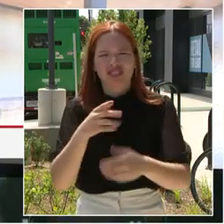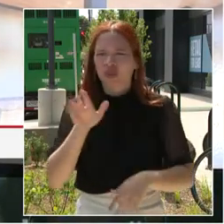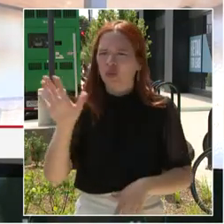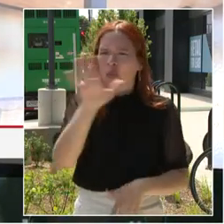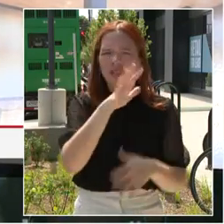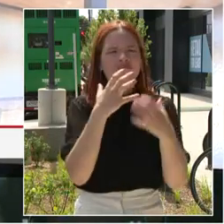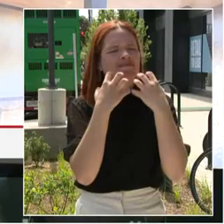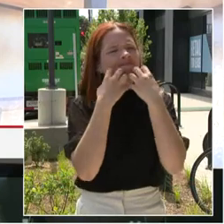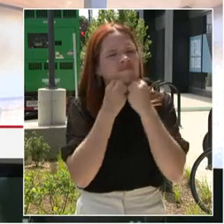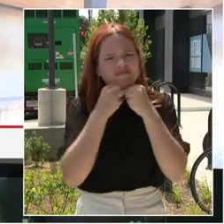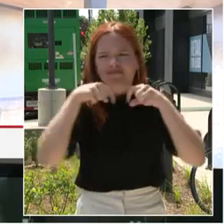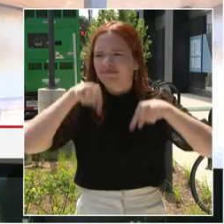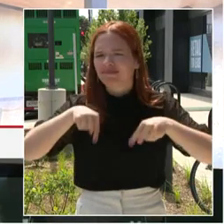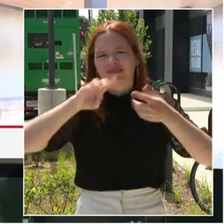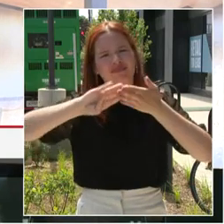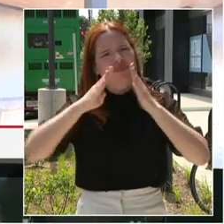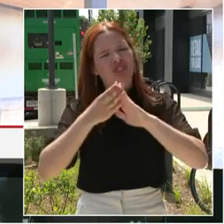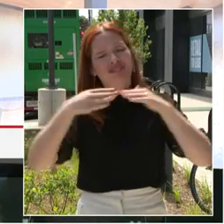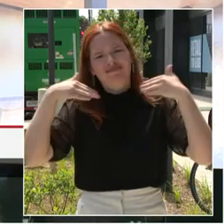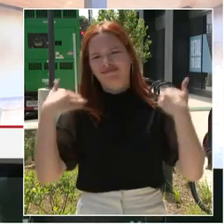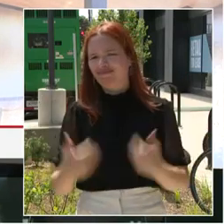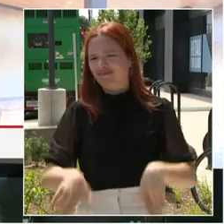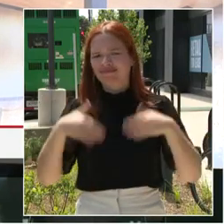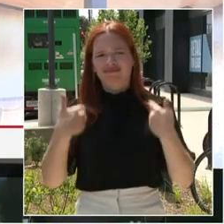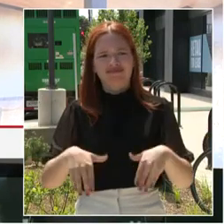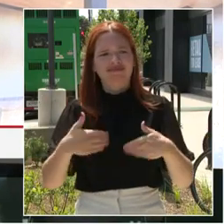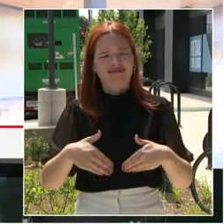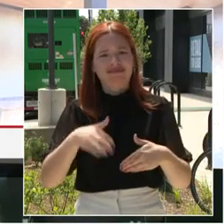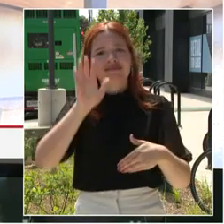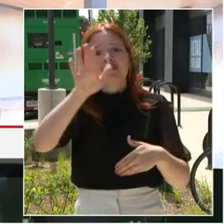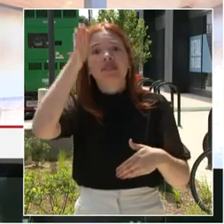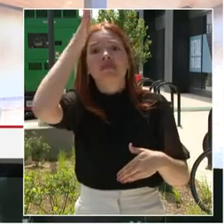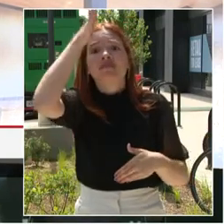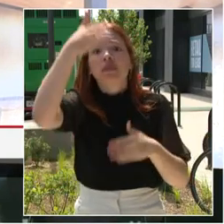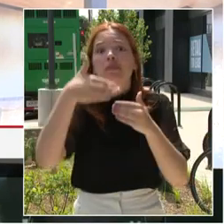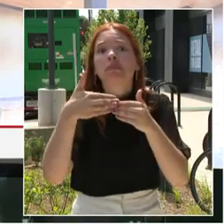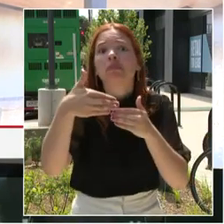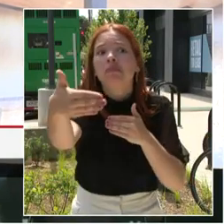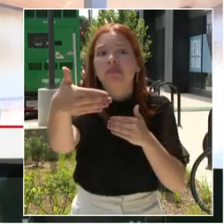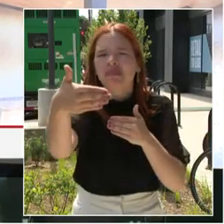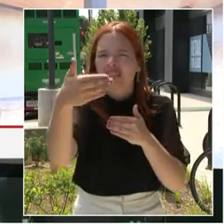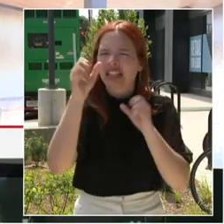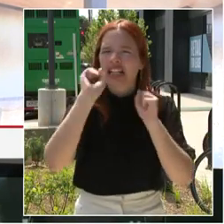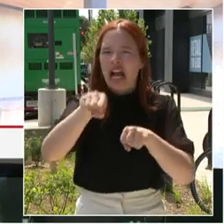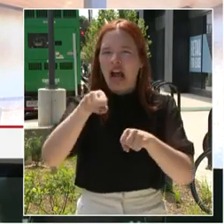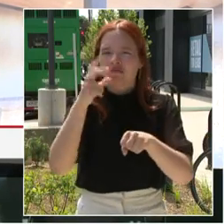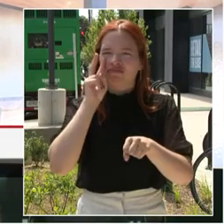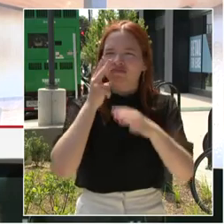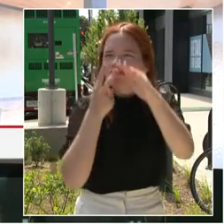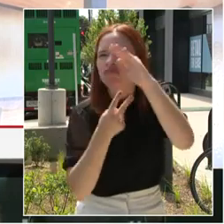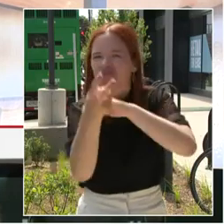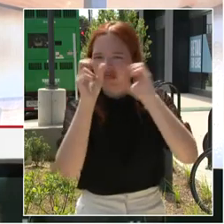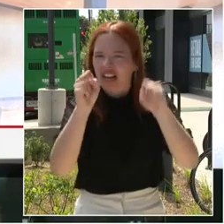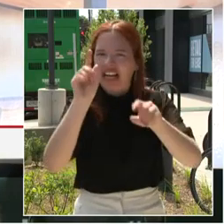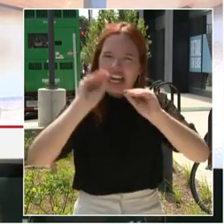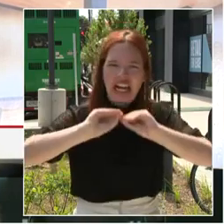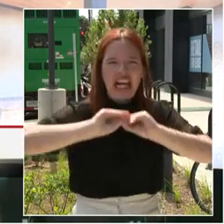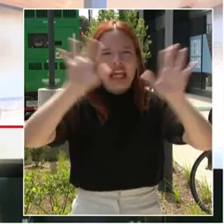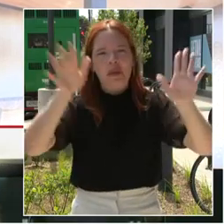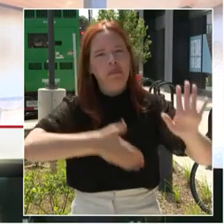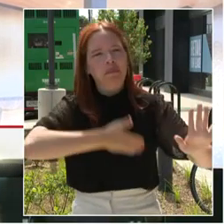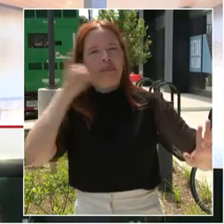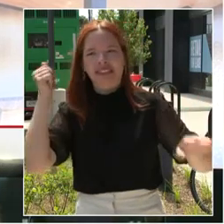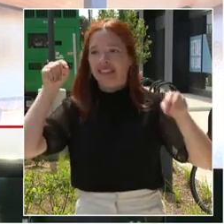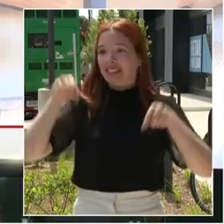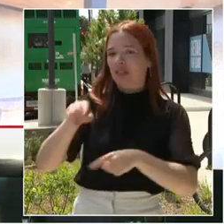it's gonna mean for the future as we move forward for a bright and better Ward 7 that is to come. And so with